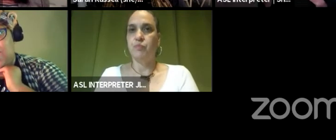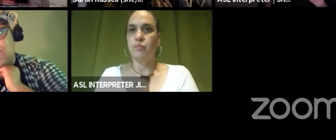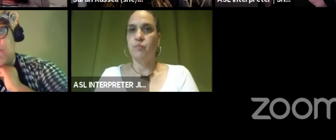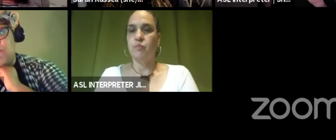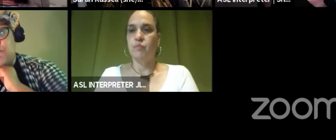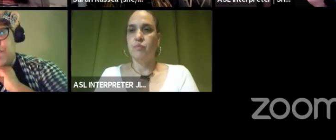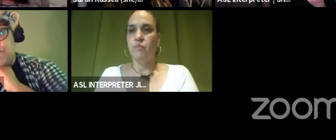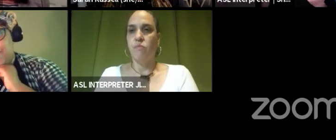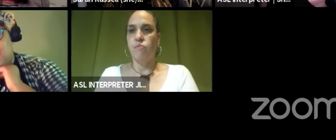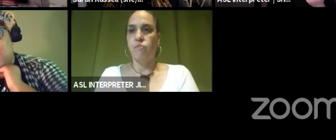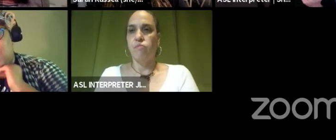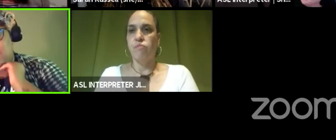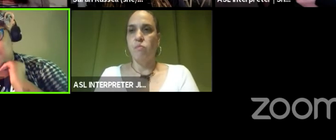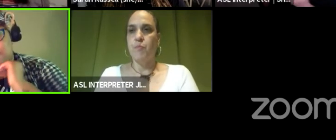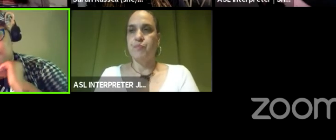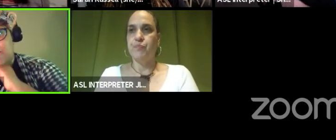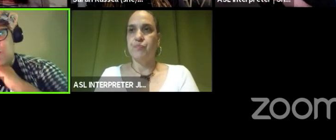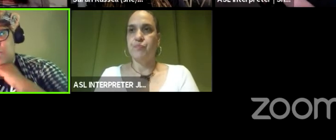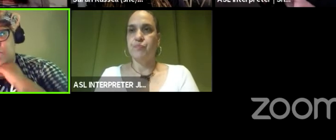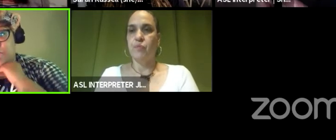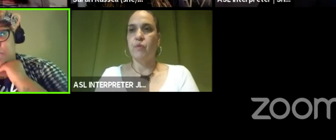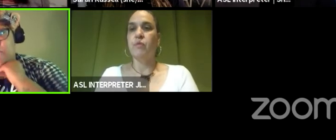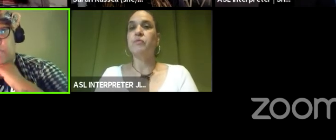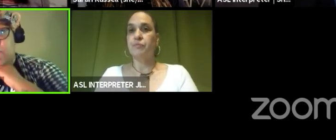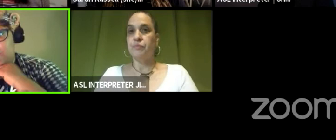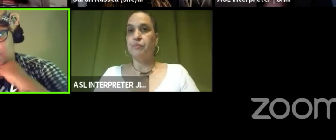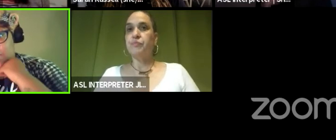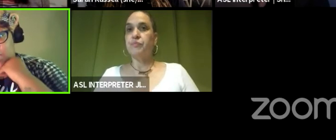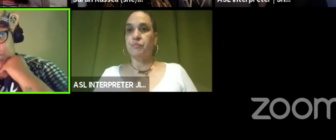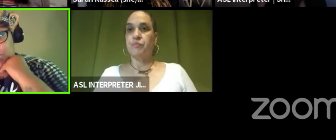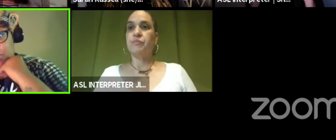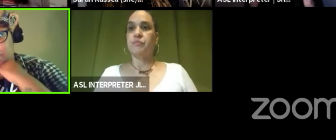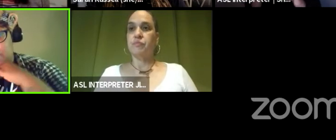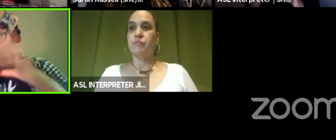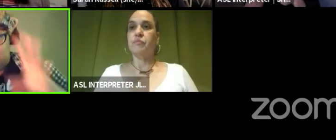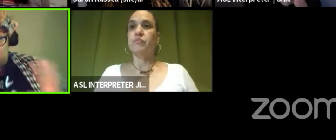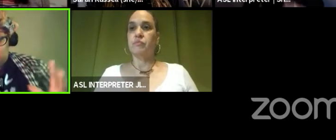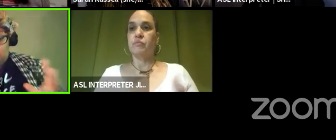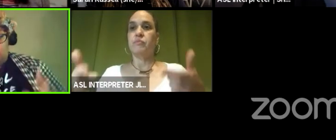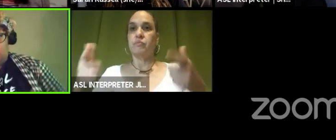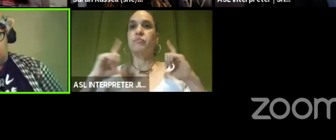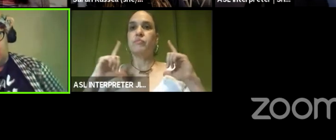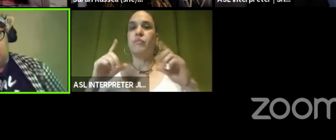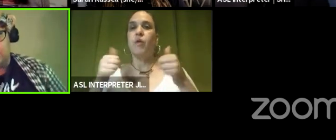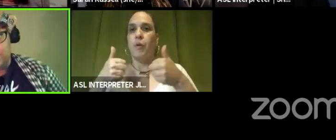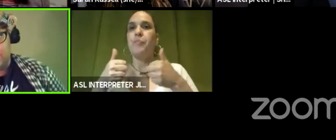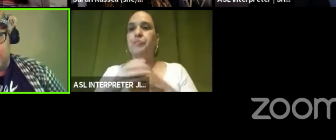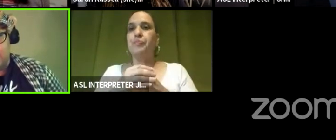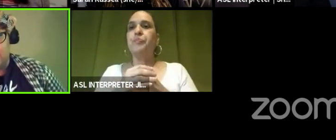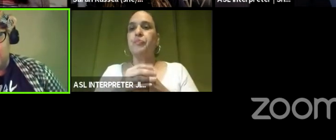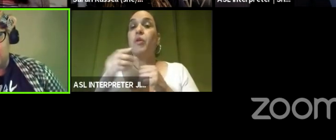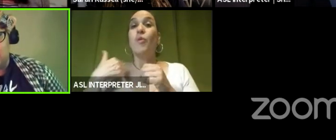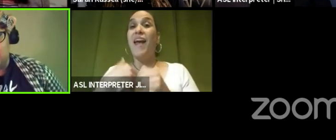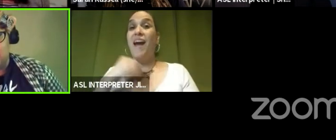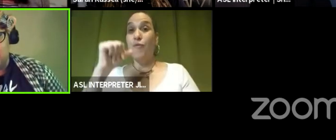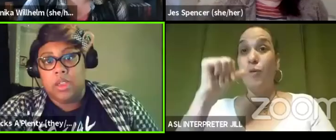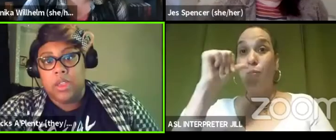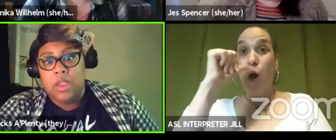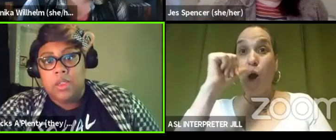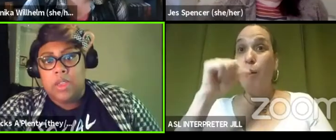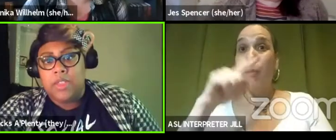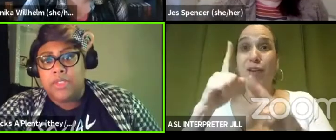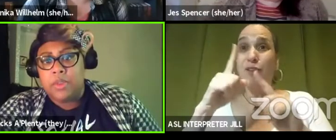like, jurisdiction over. Yeah, so, like, our venue, we have a bar in our venue, but it's all sectioned off. But, like, yeah, you can't take your